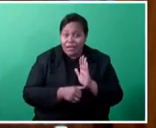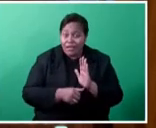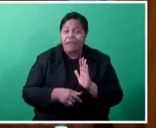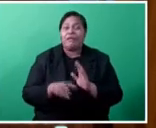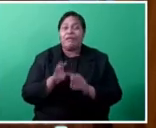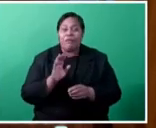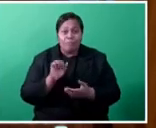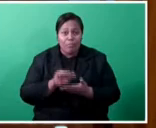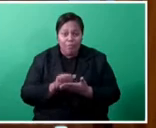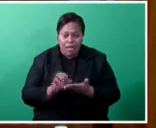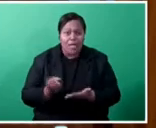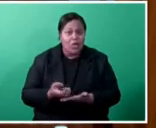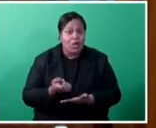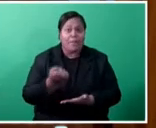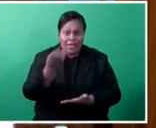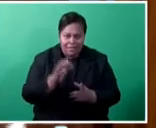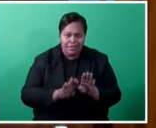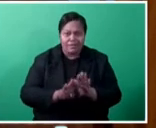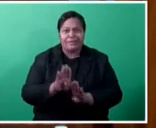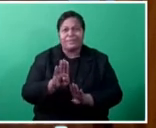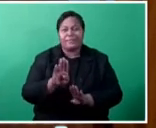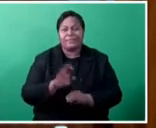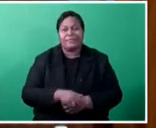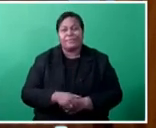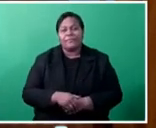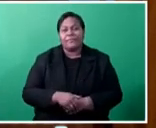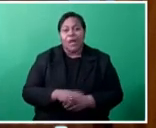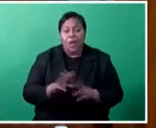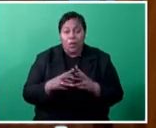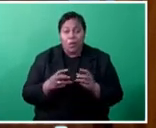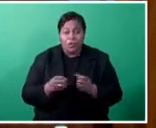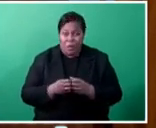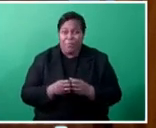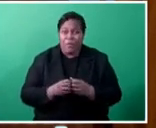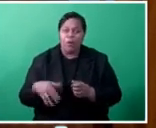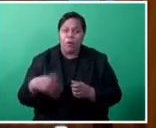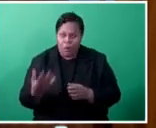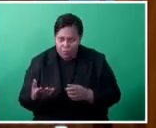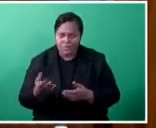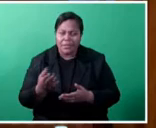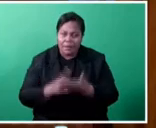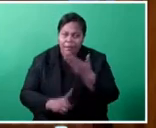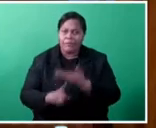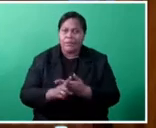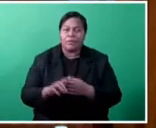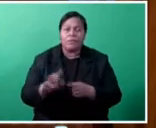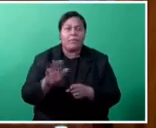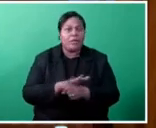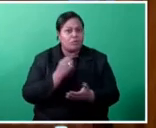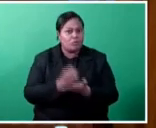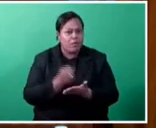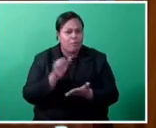returns received by landowning units. The workshop is an annual event conducted by the Land Use Division to ensure appropriate